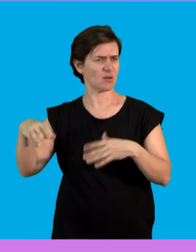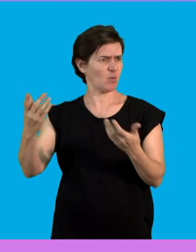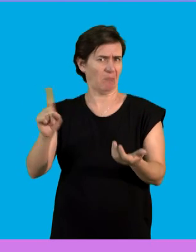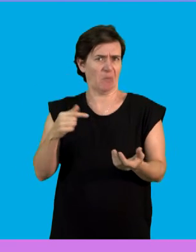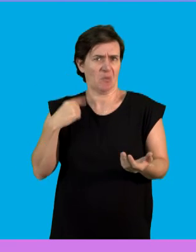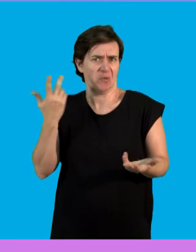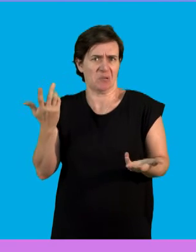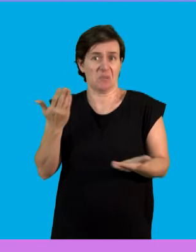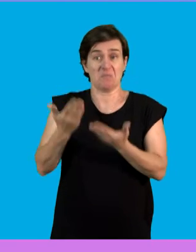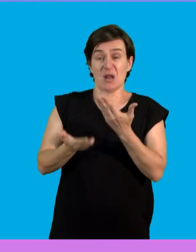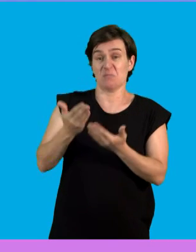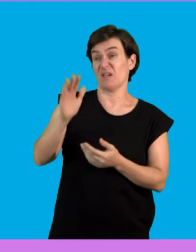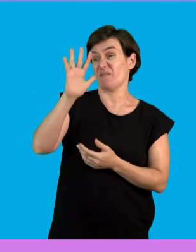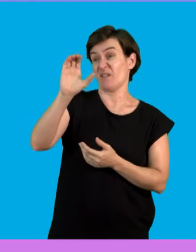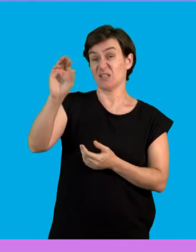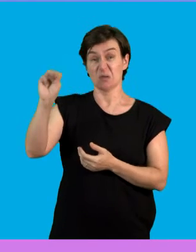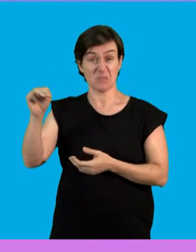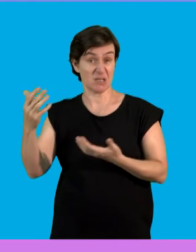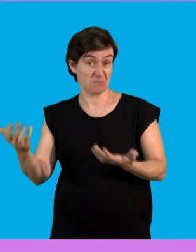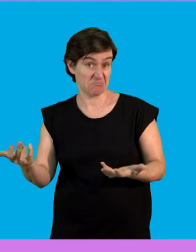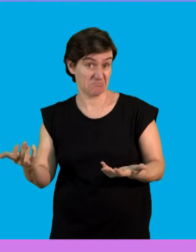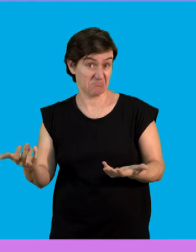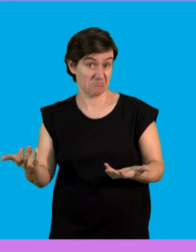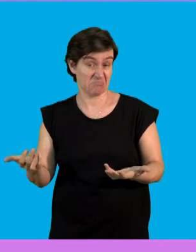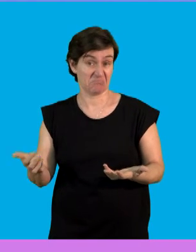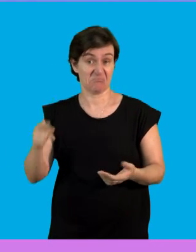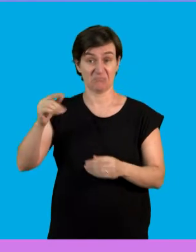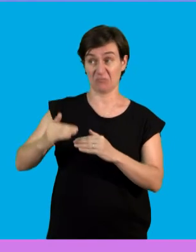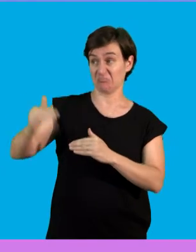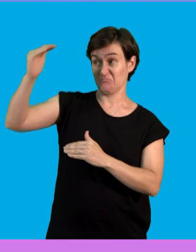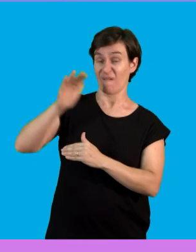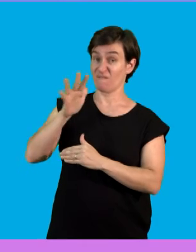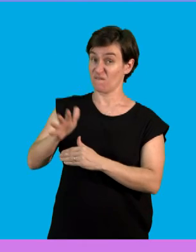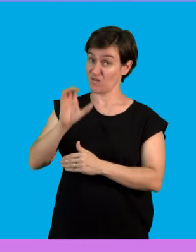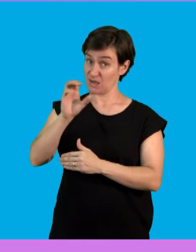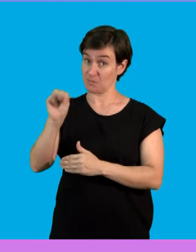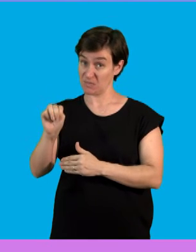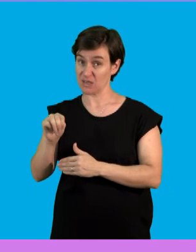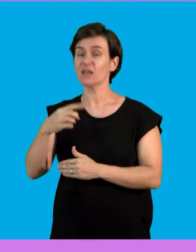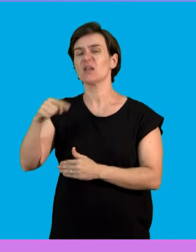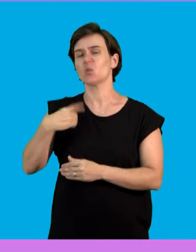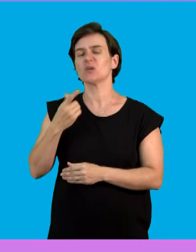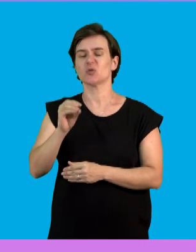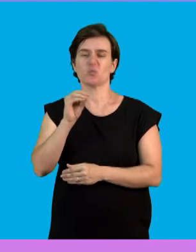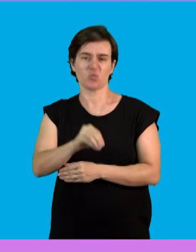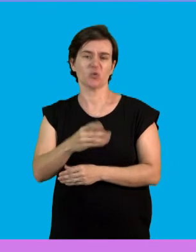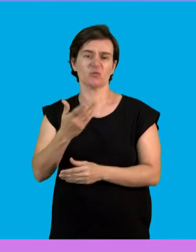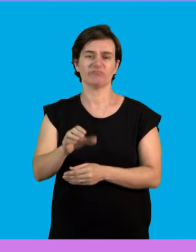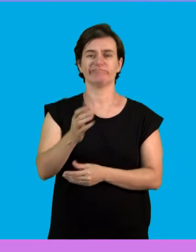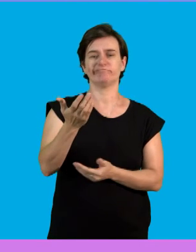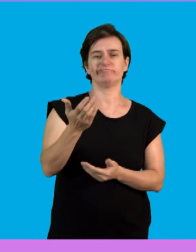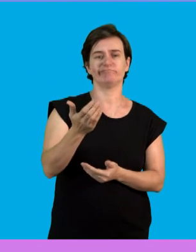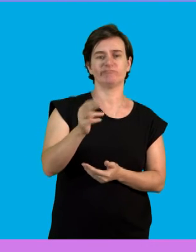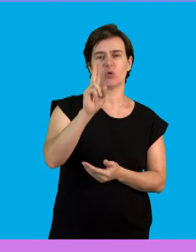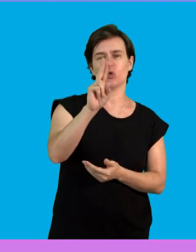unit, saying it's 5 centimeters and 15 centimeters, we will simply